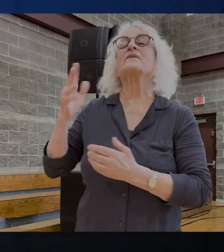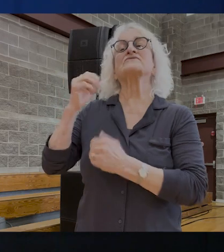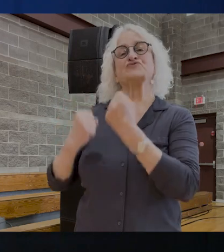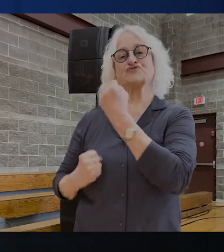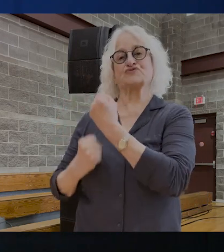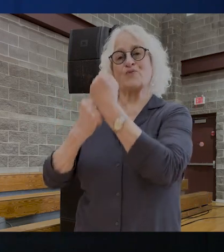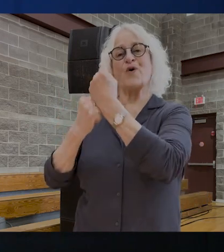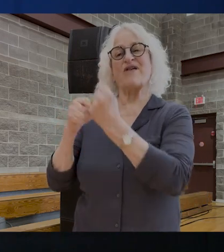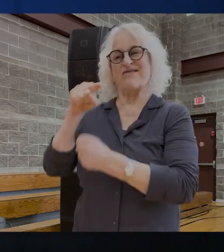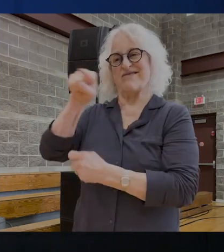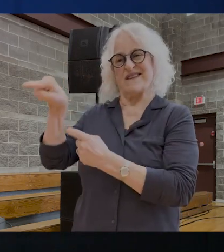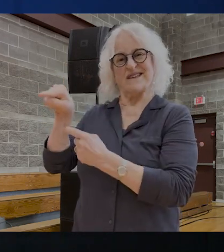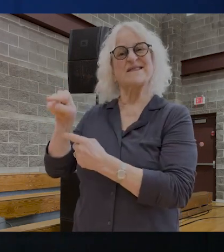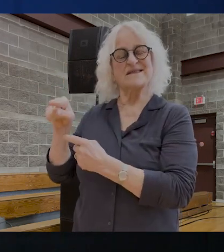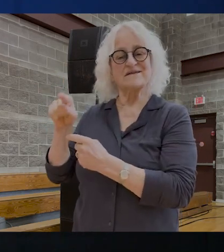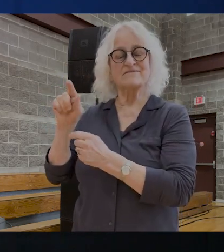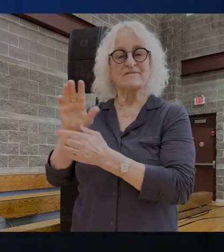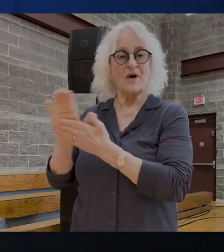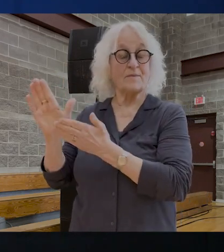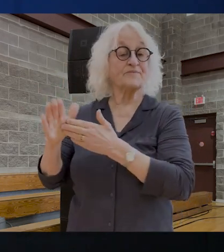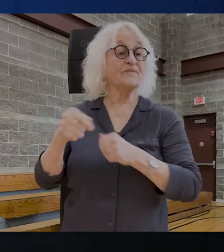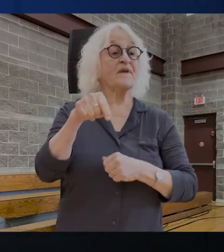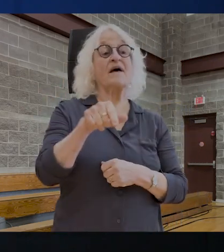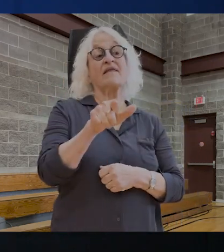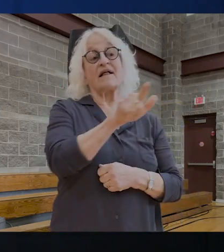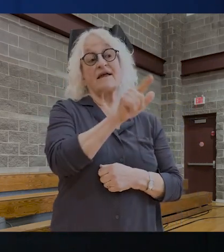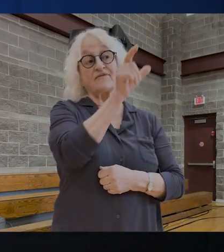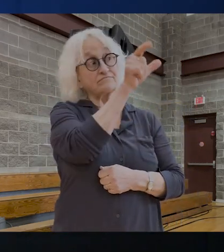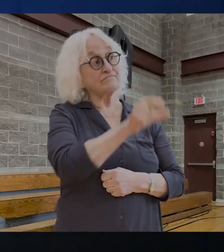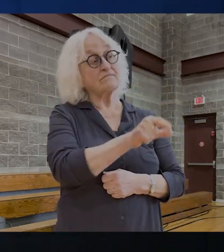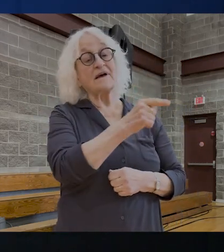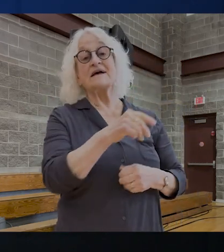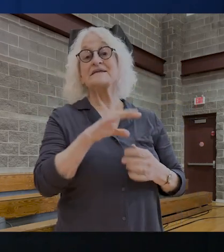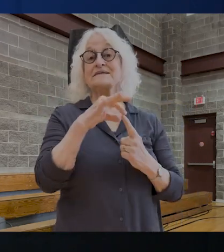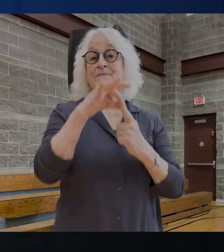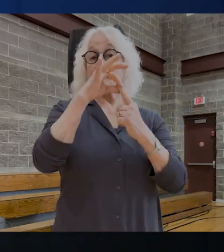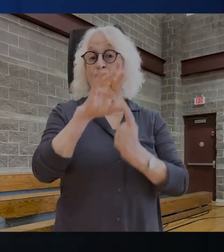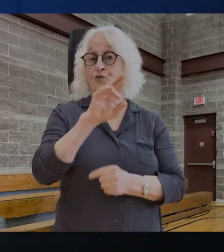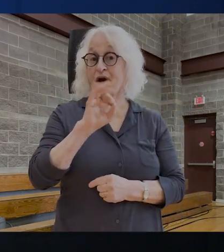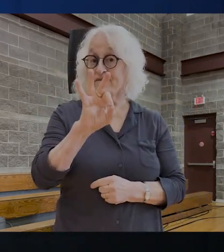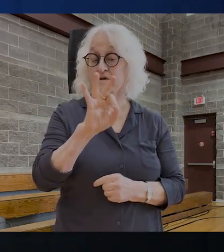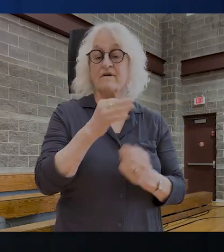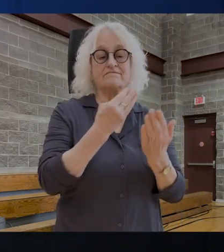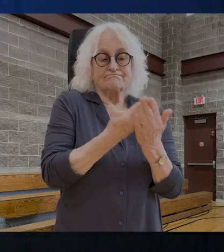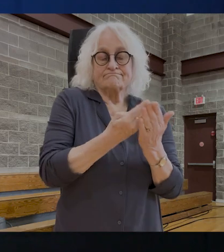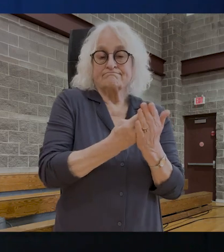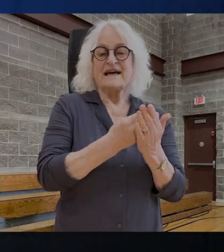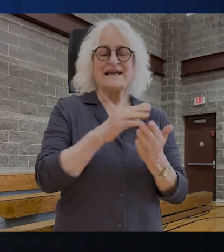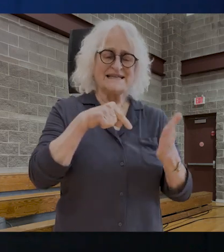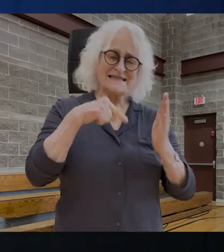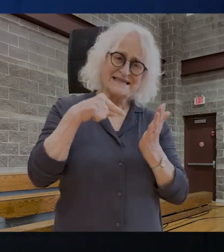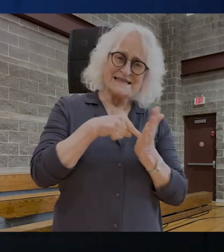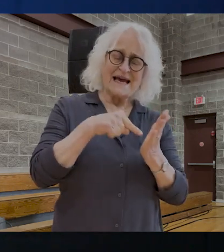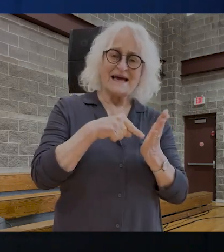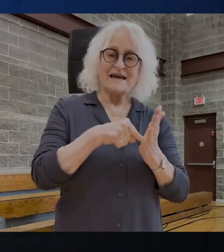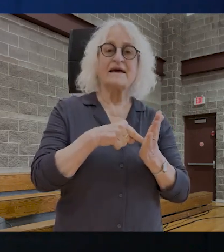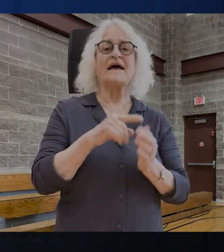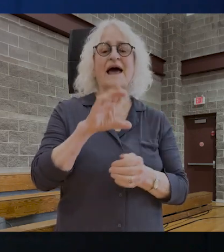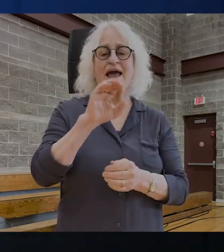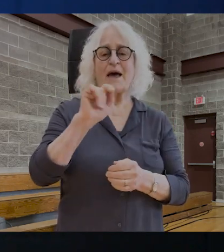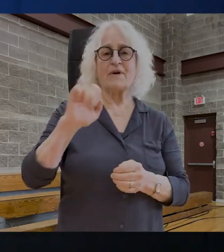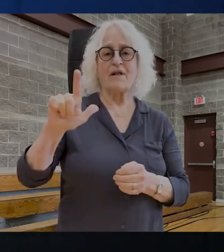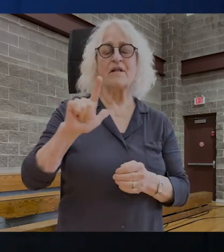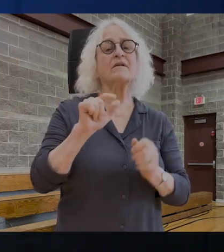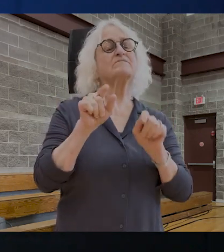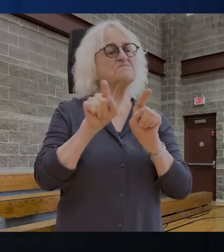those operations. On the left is the special revenue funds, the debt funds, the capital funds we talked about, as well as